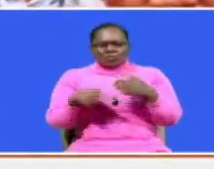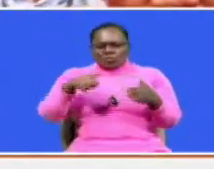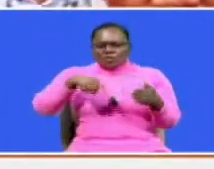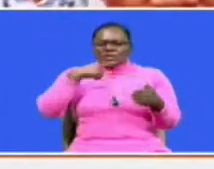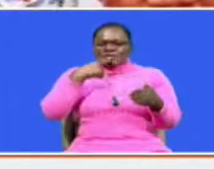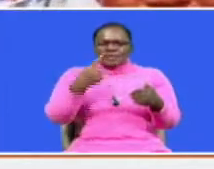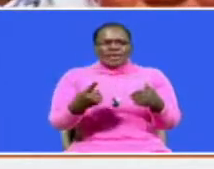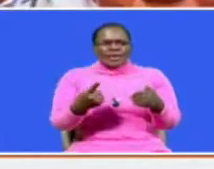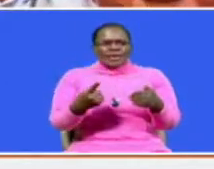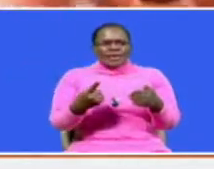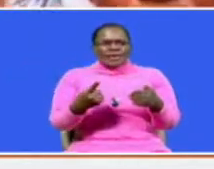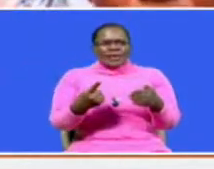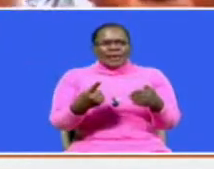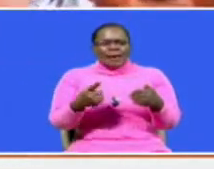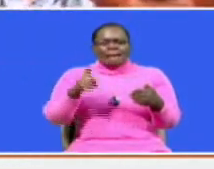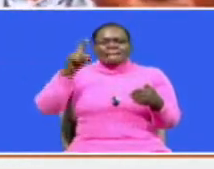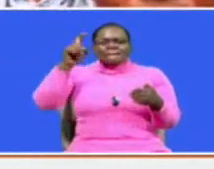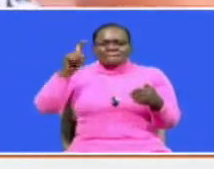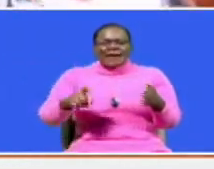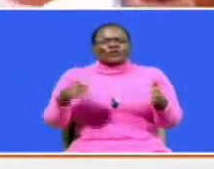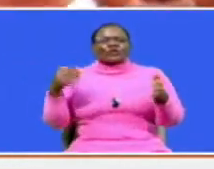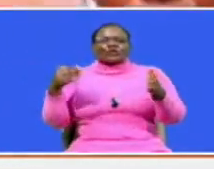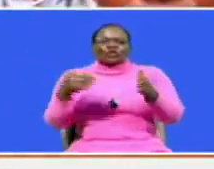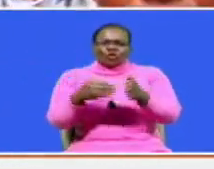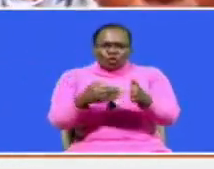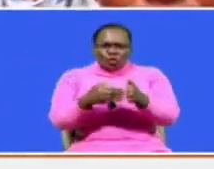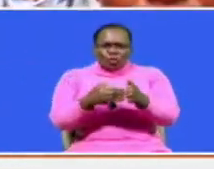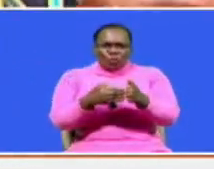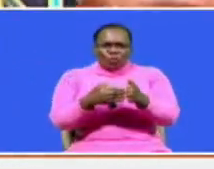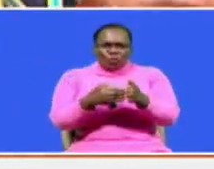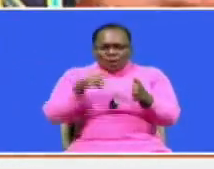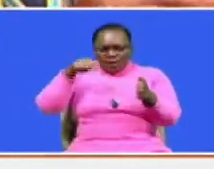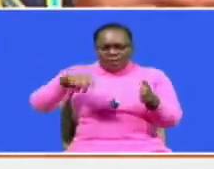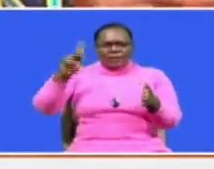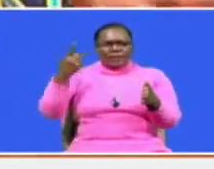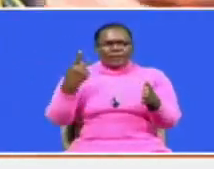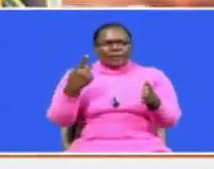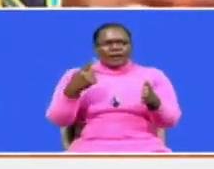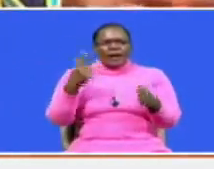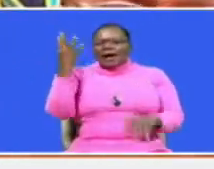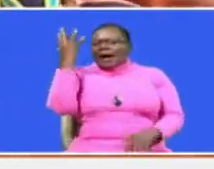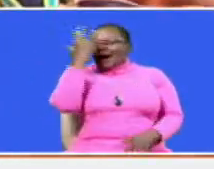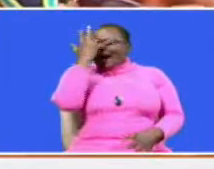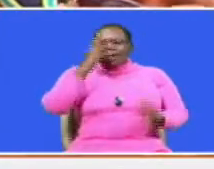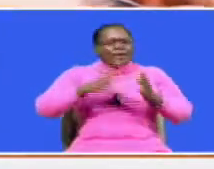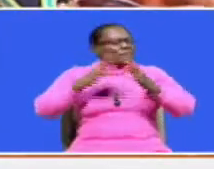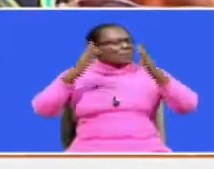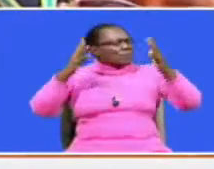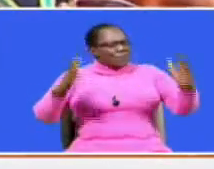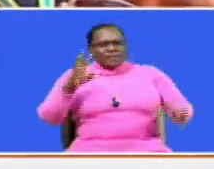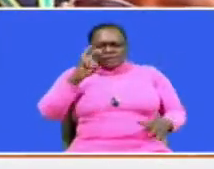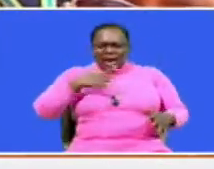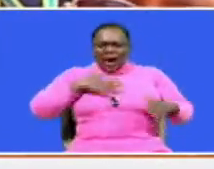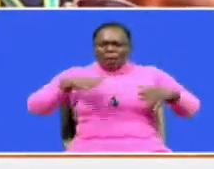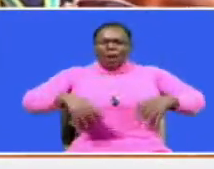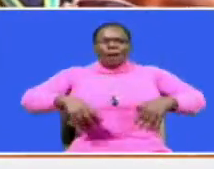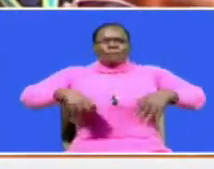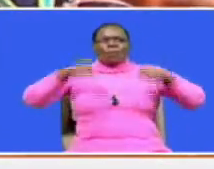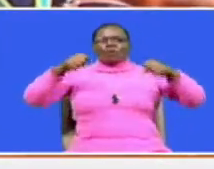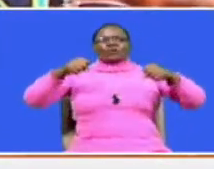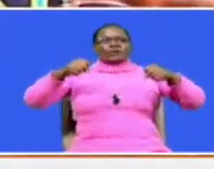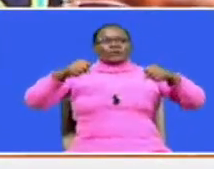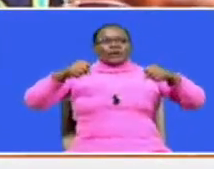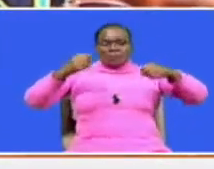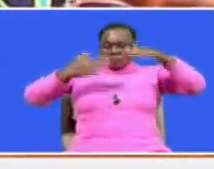tunasema kwamba hii lazima ishe hapa Kenya. Ilikuwa ni aibu kubwa sana kuona mkubwa wetu. He's an engineer